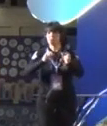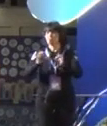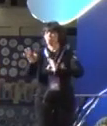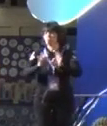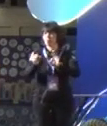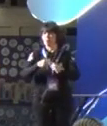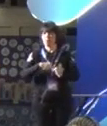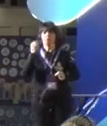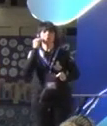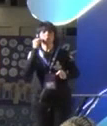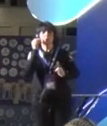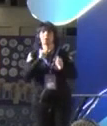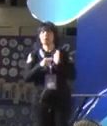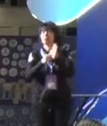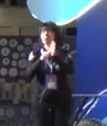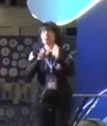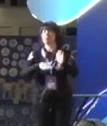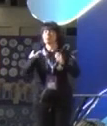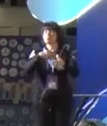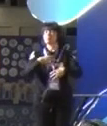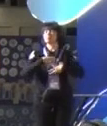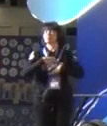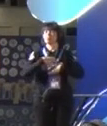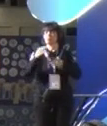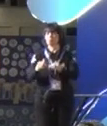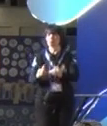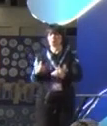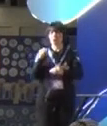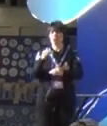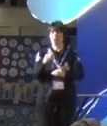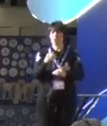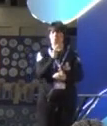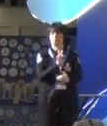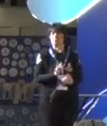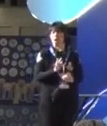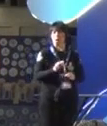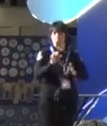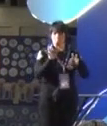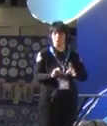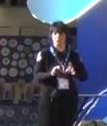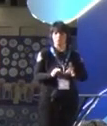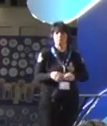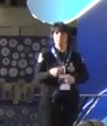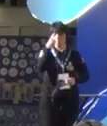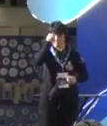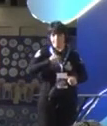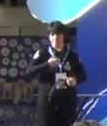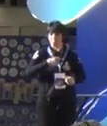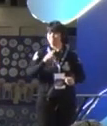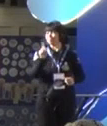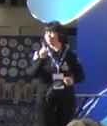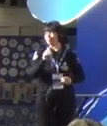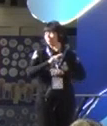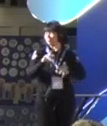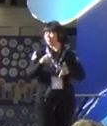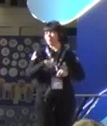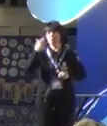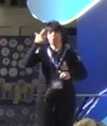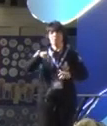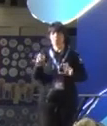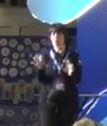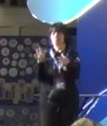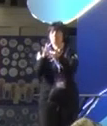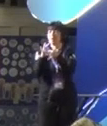a kind of super academic, non-version of myself, and I just didn't connect with